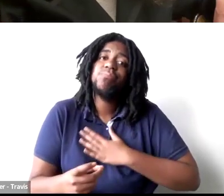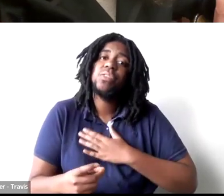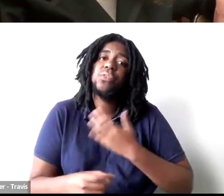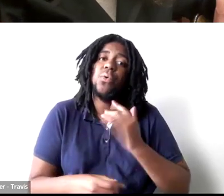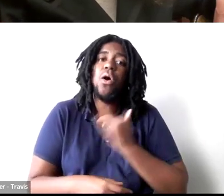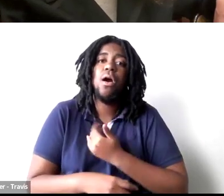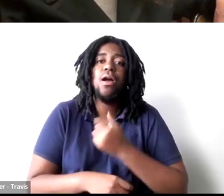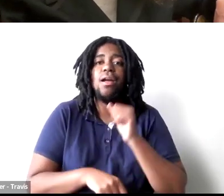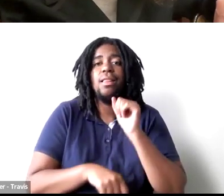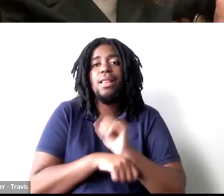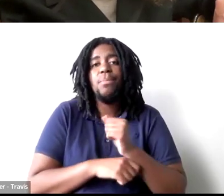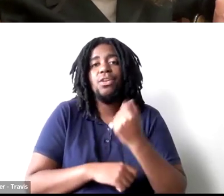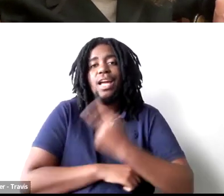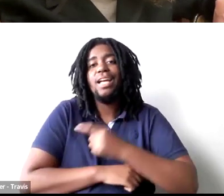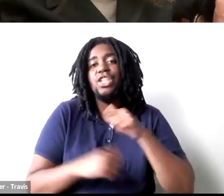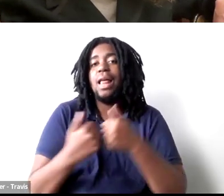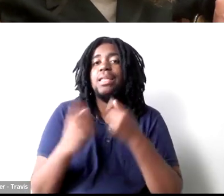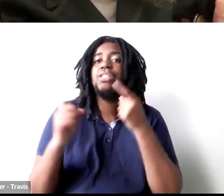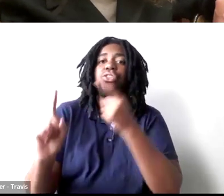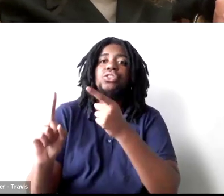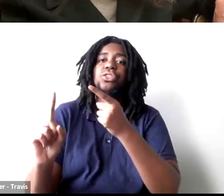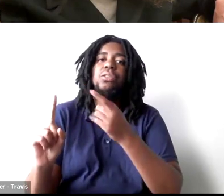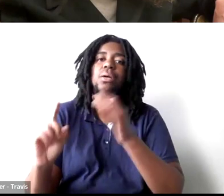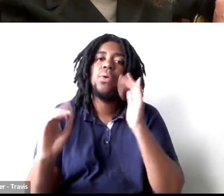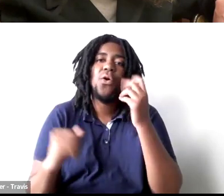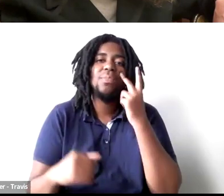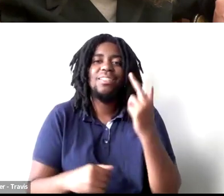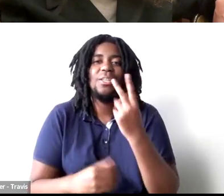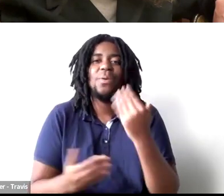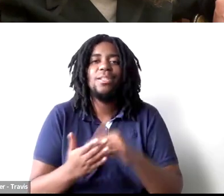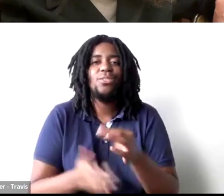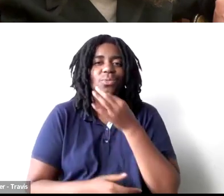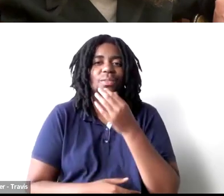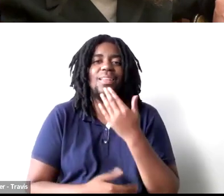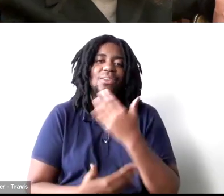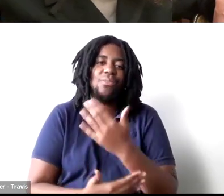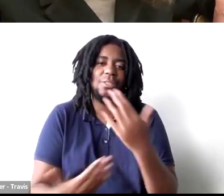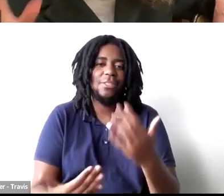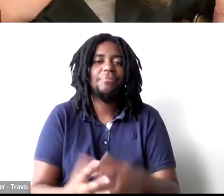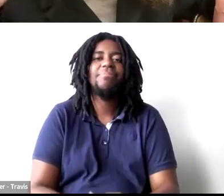Challenge if you enjoyed this program. And we hope to see you again soon. Thank you so much.